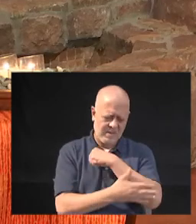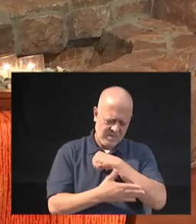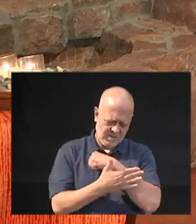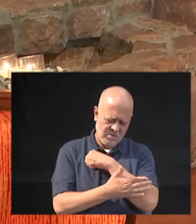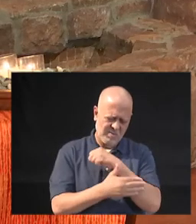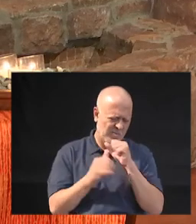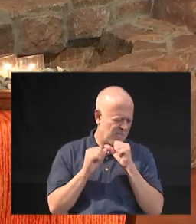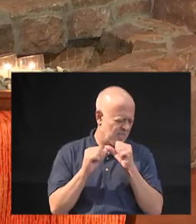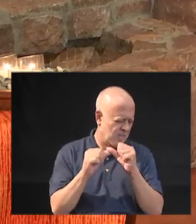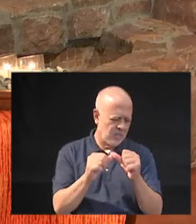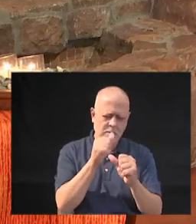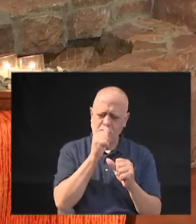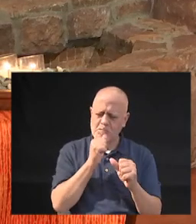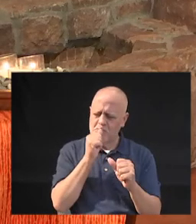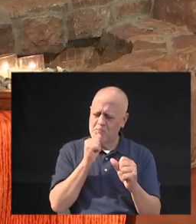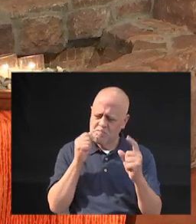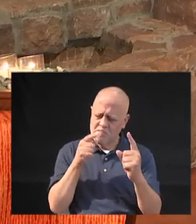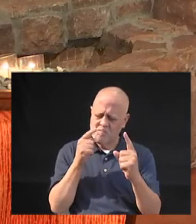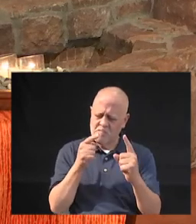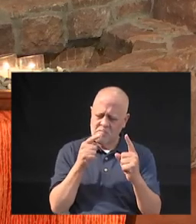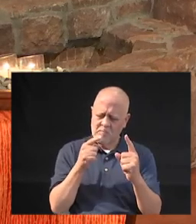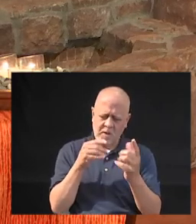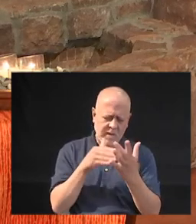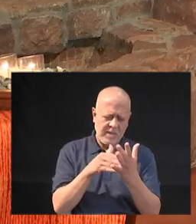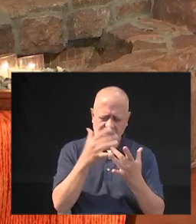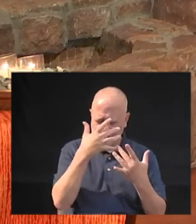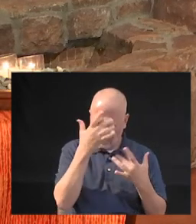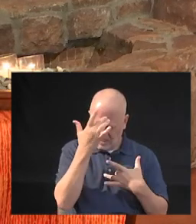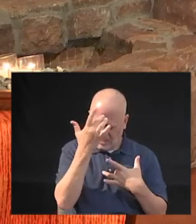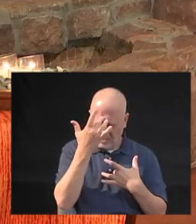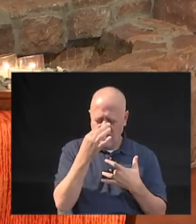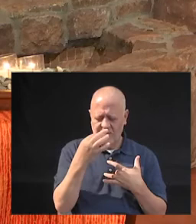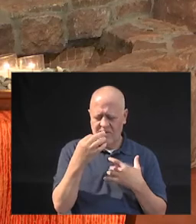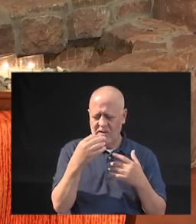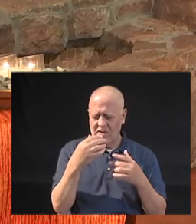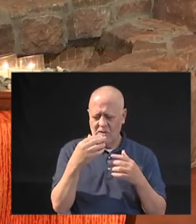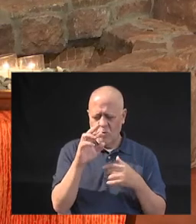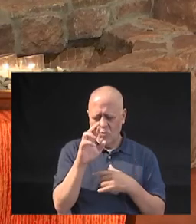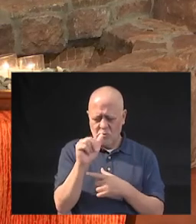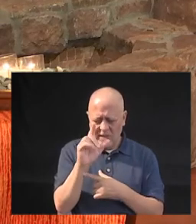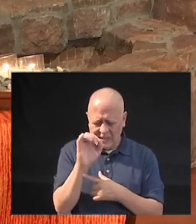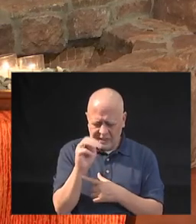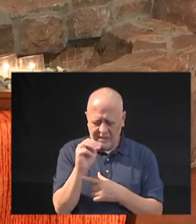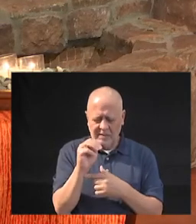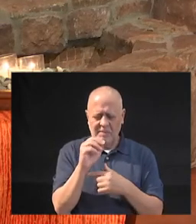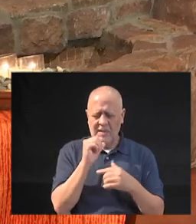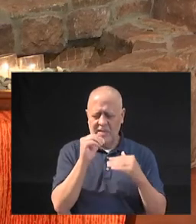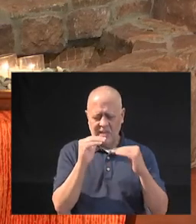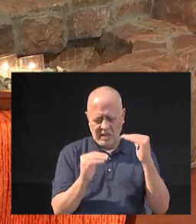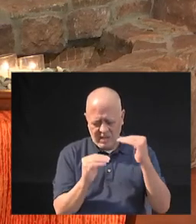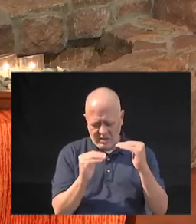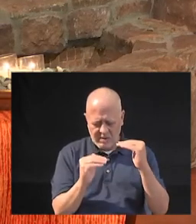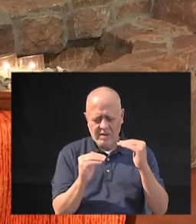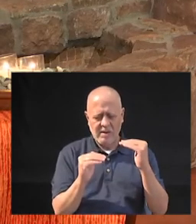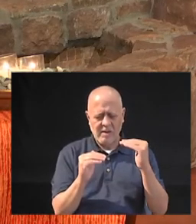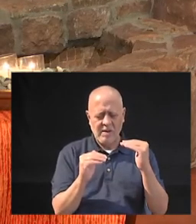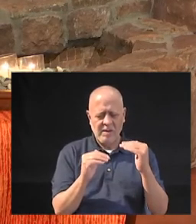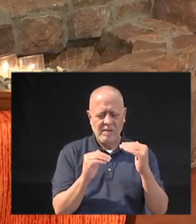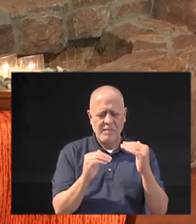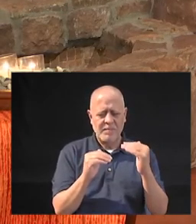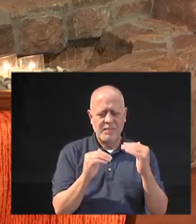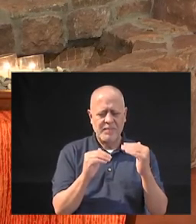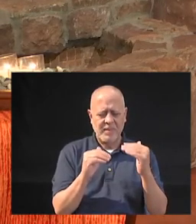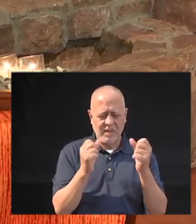persevere against the sickness of racism and inequity, a hurt and burden which is even more greatly illuminated by our